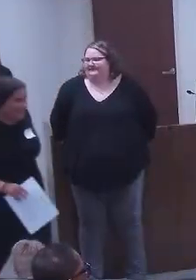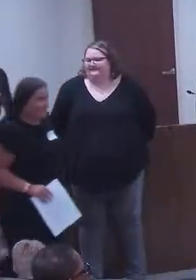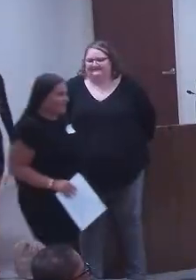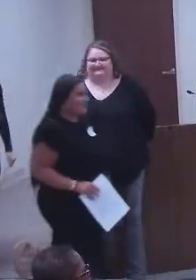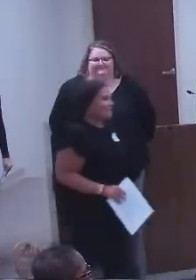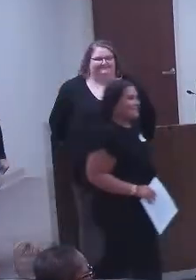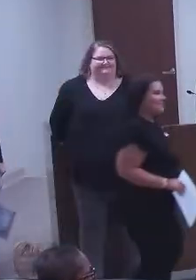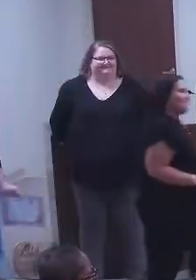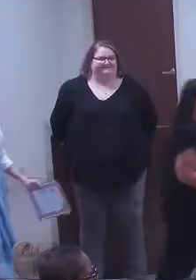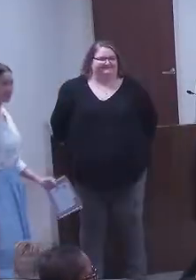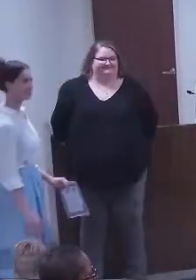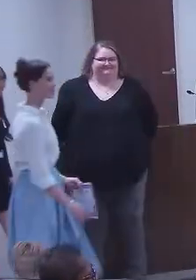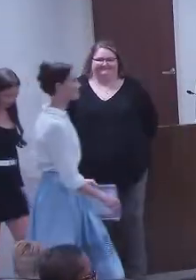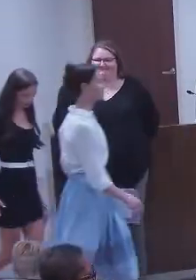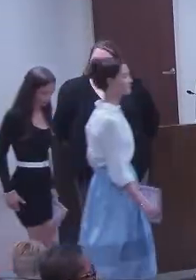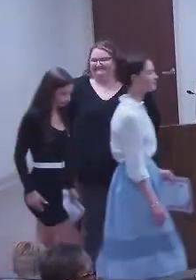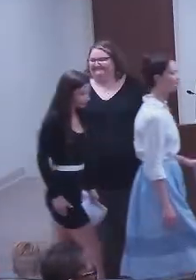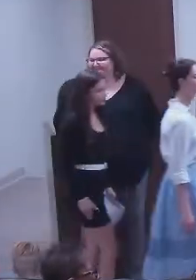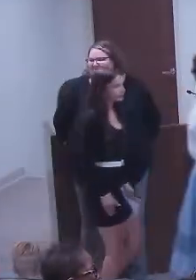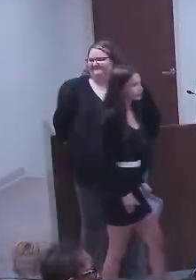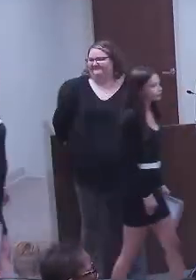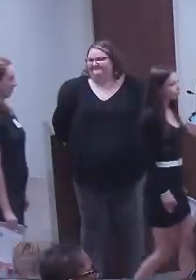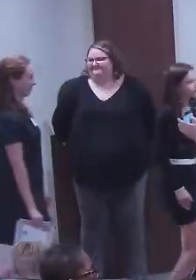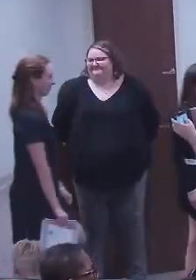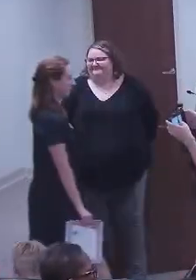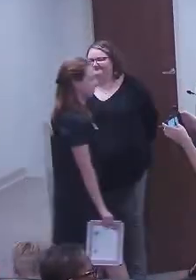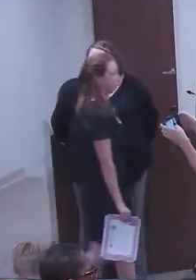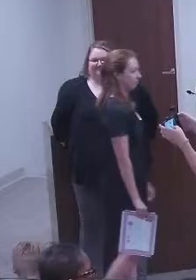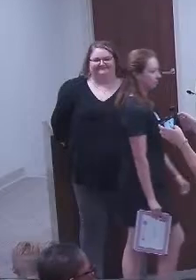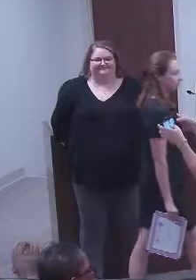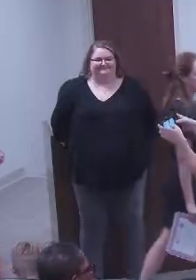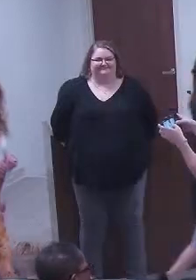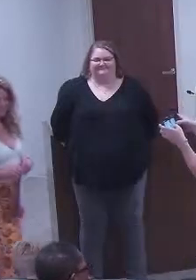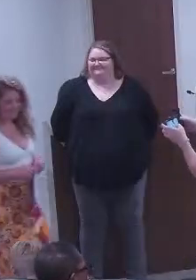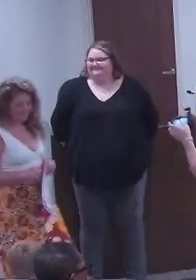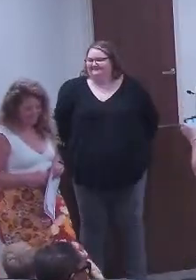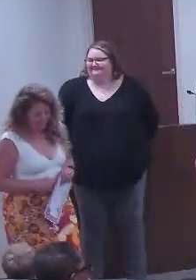I'll go ahead and read just by title only. And, yeah.